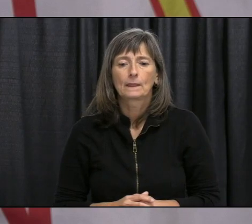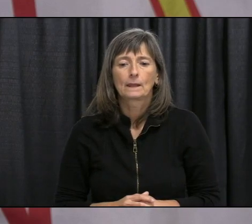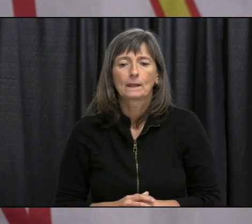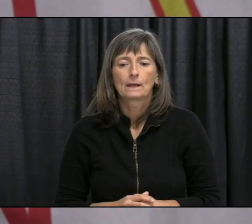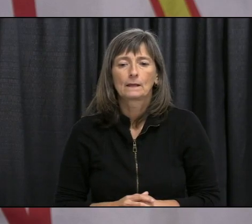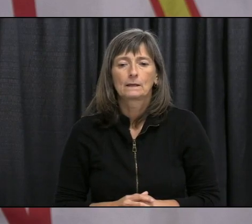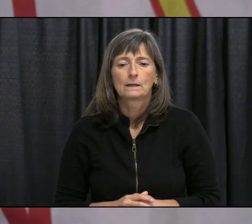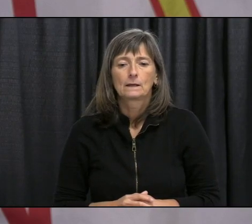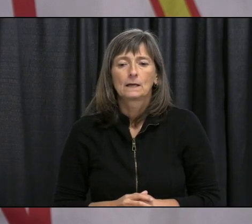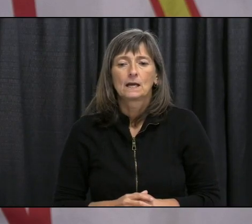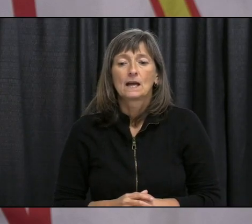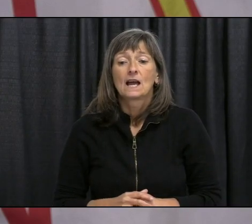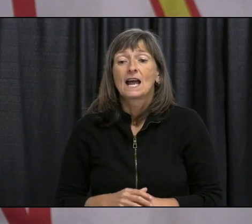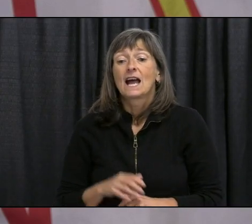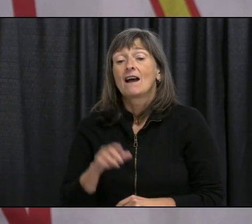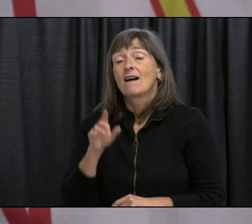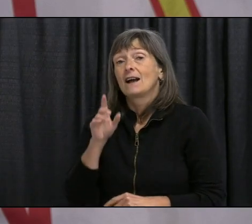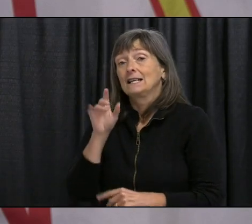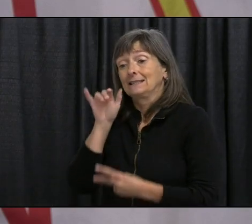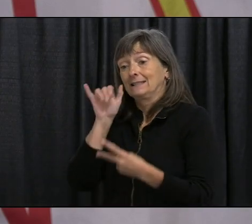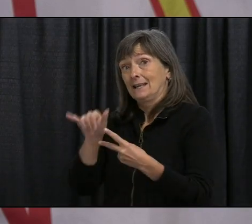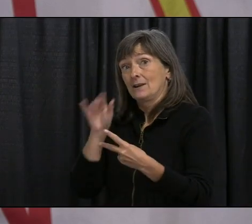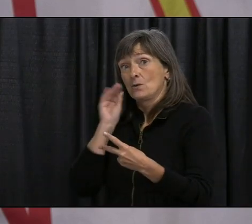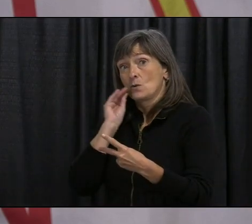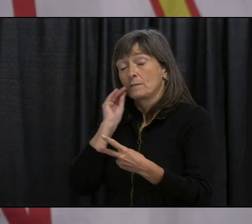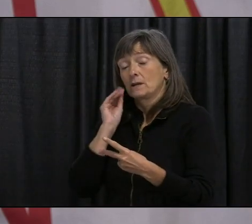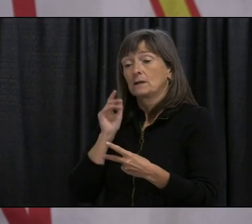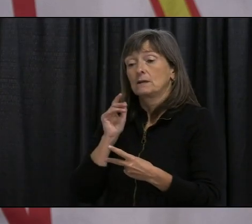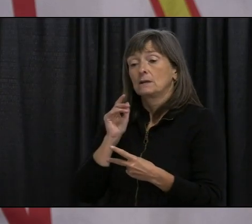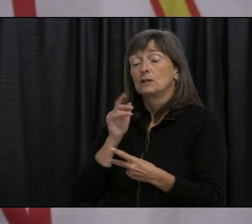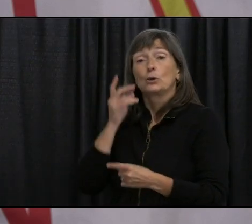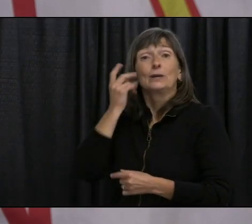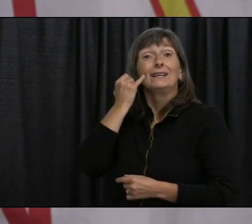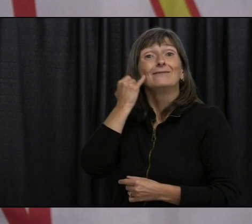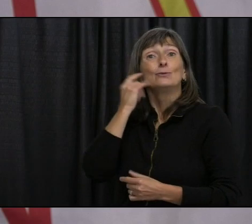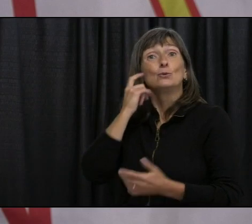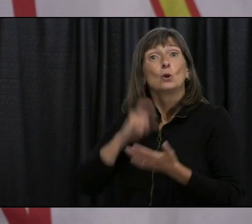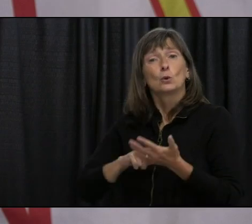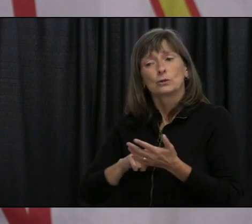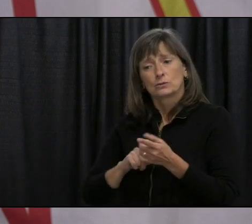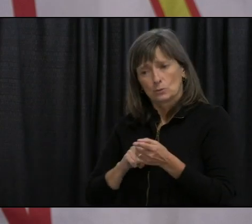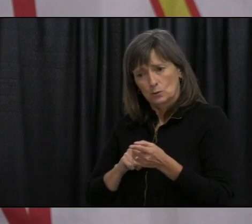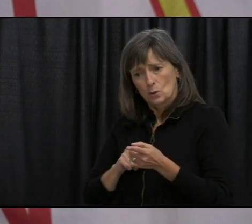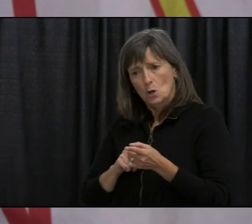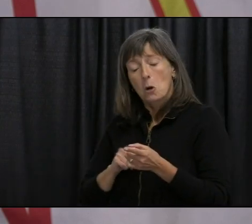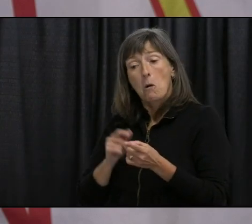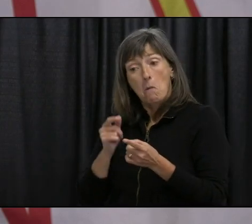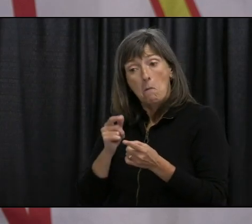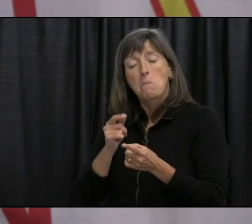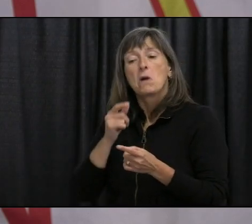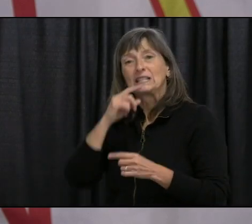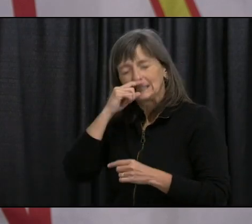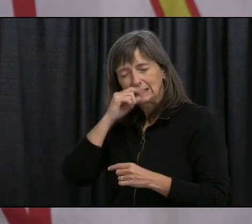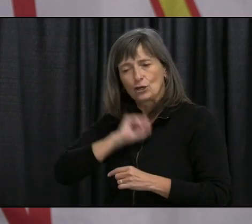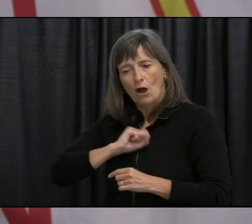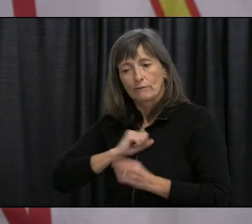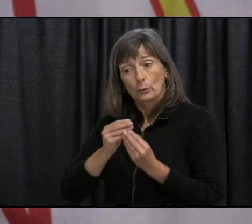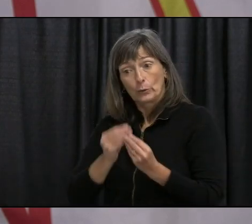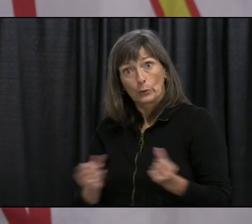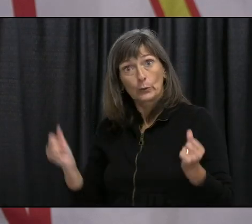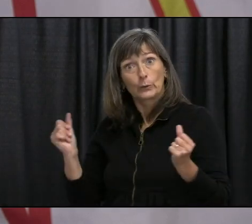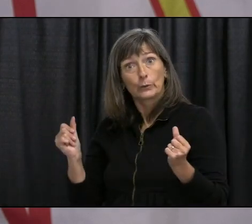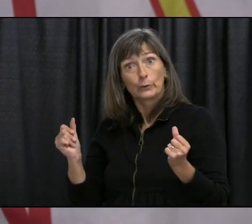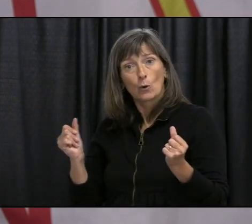recommended is that they need to stay home until 24 hours after their symptoms have resolved. Many